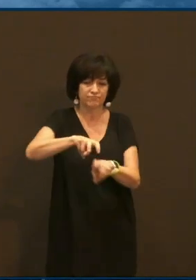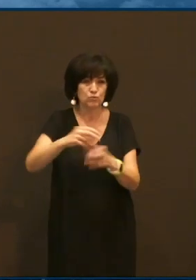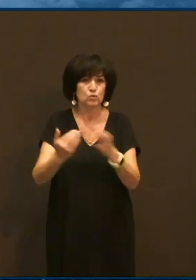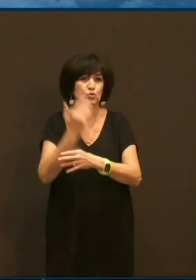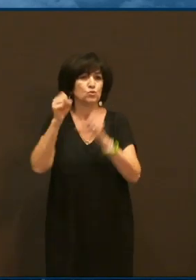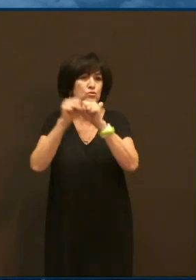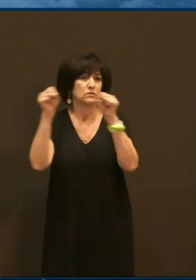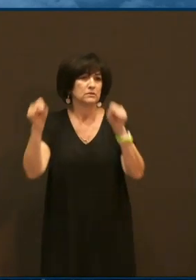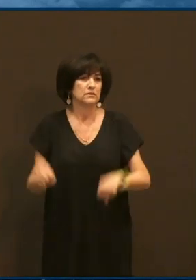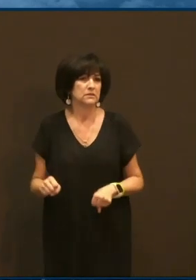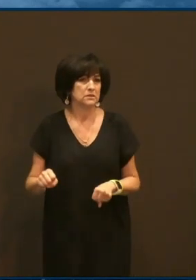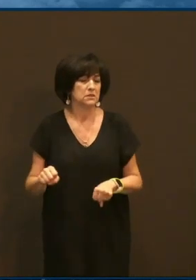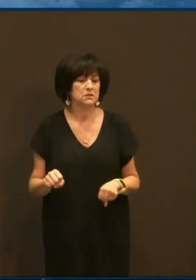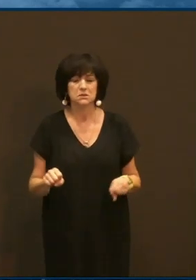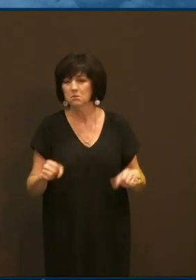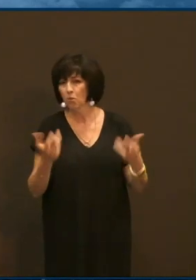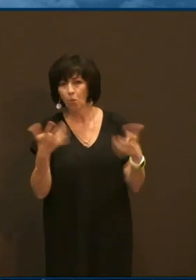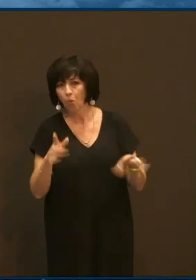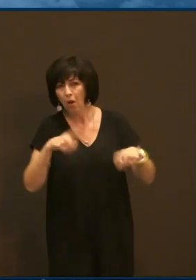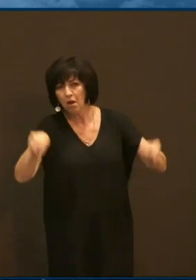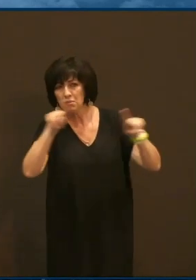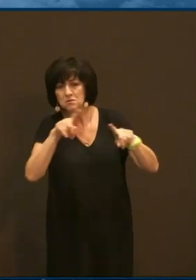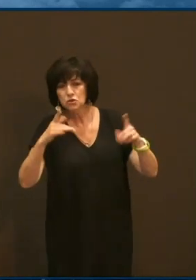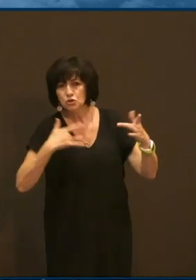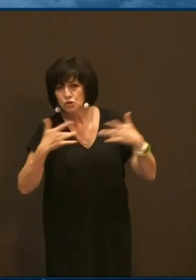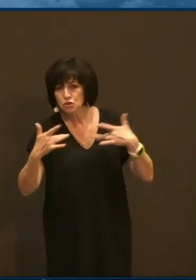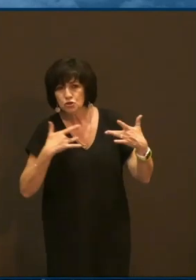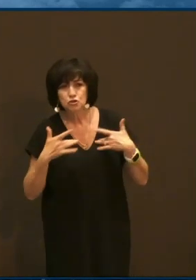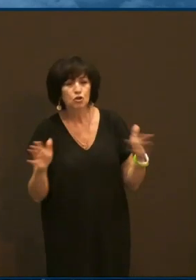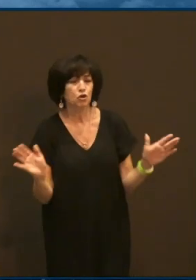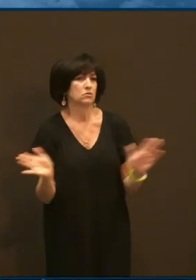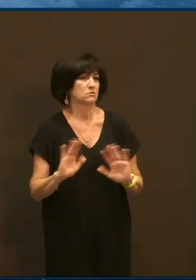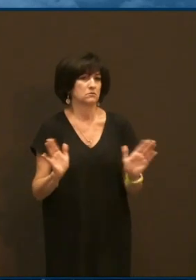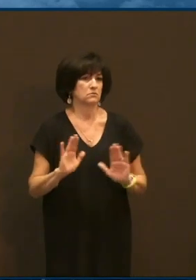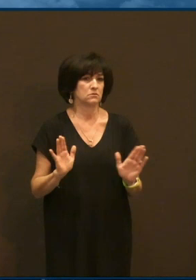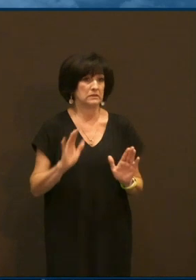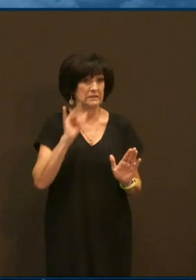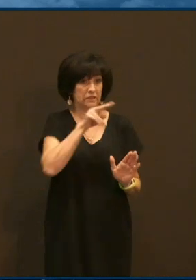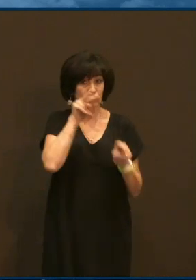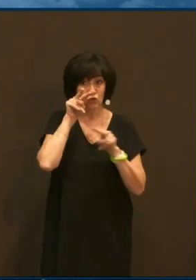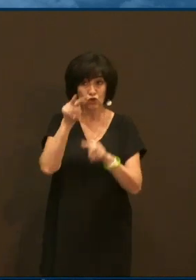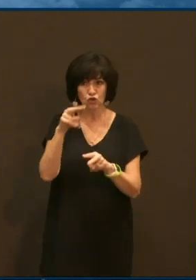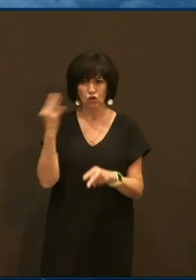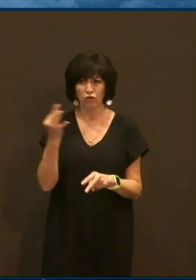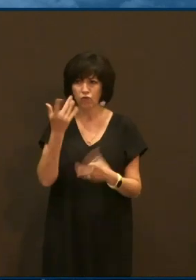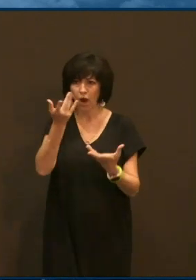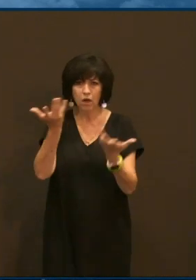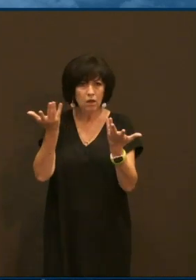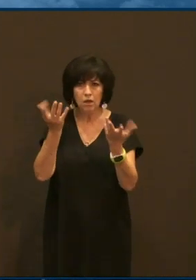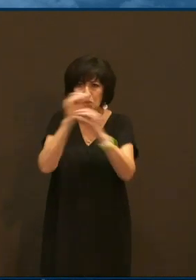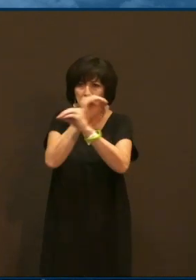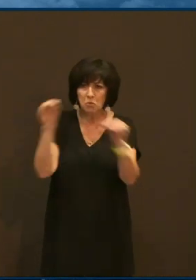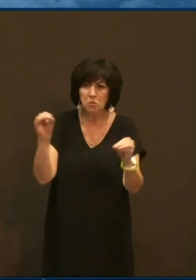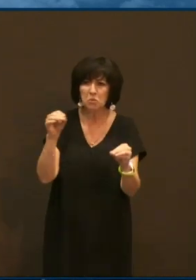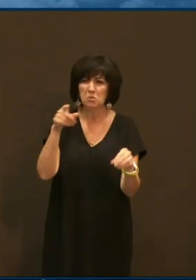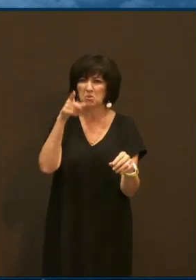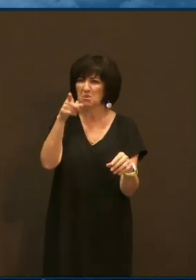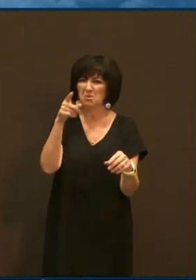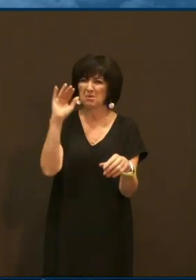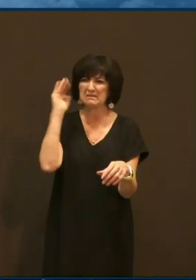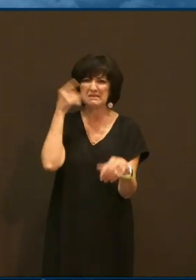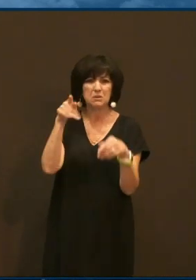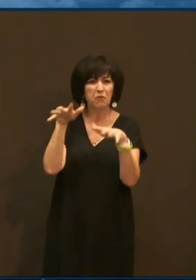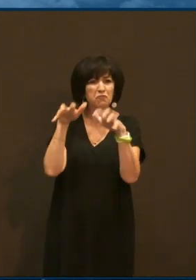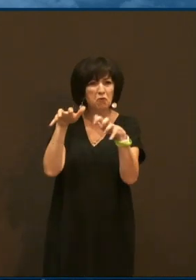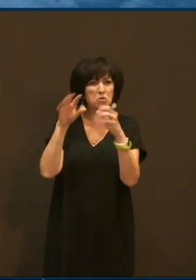be aware that you may not see data updates on Friday. It is possible it may be longer than that if there are